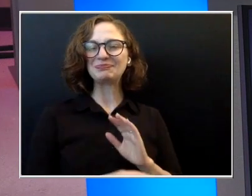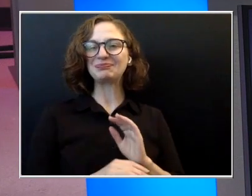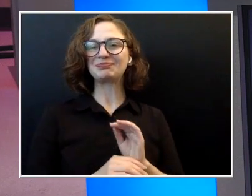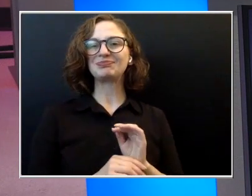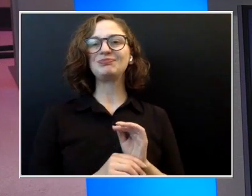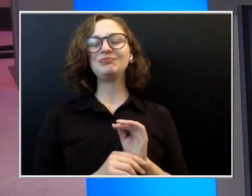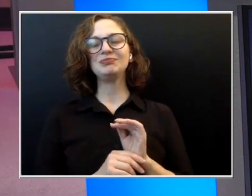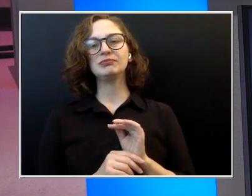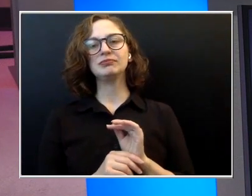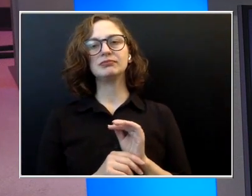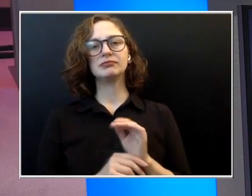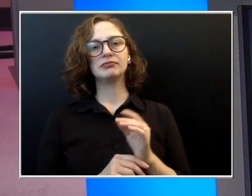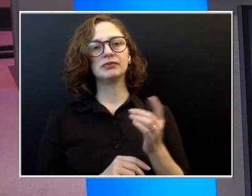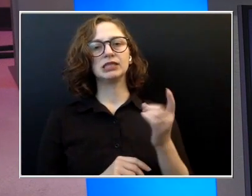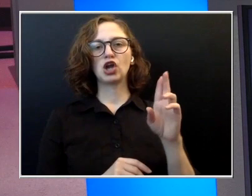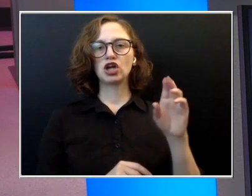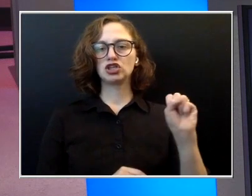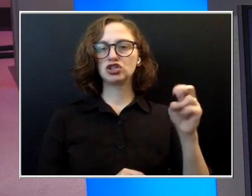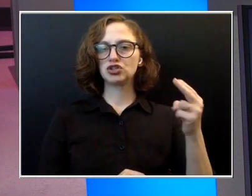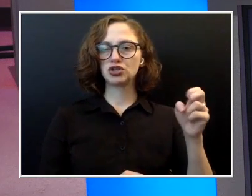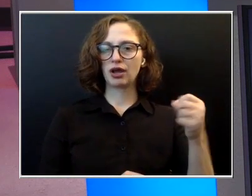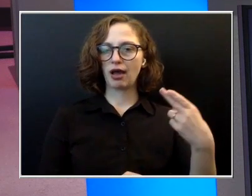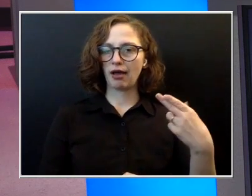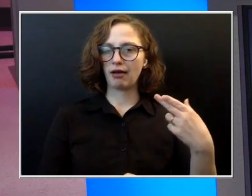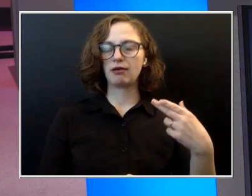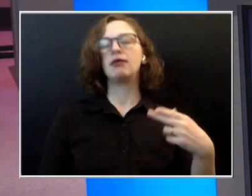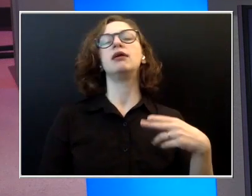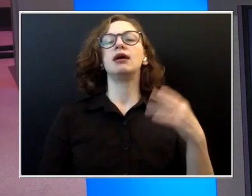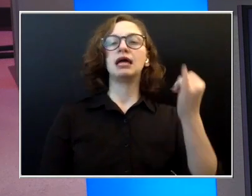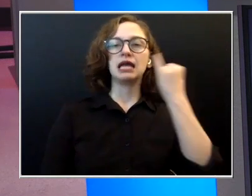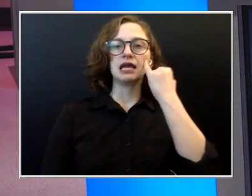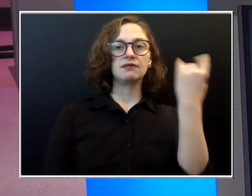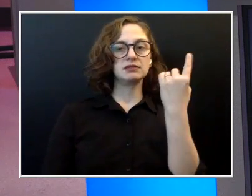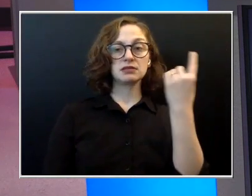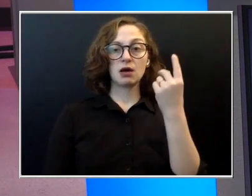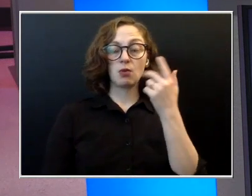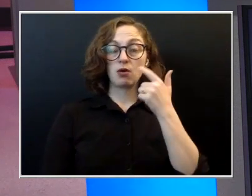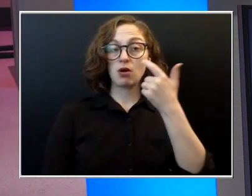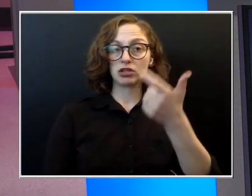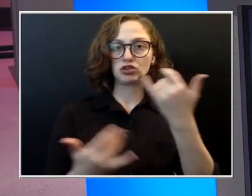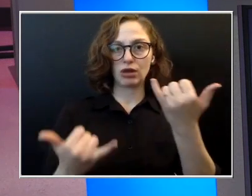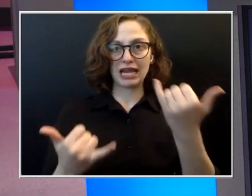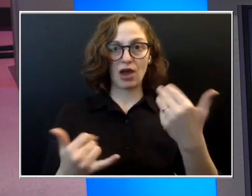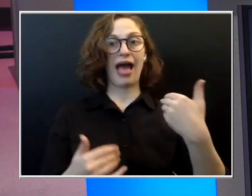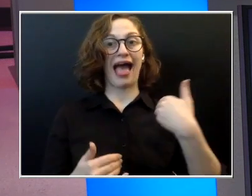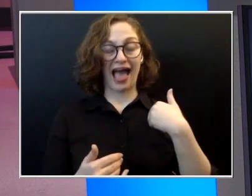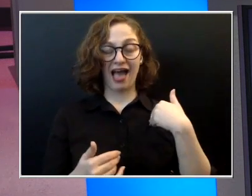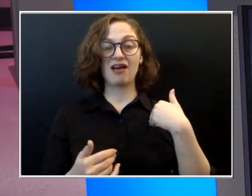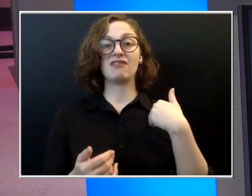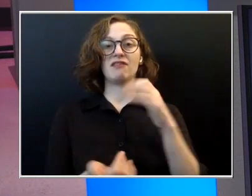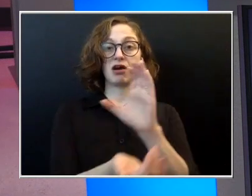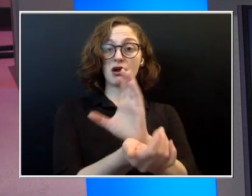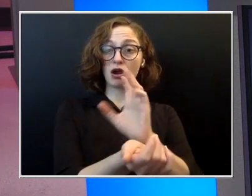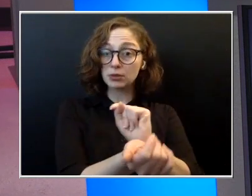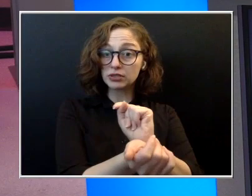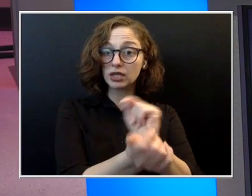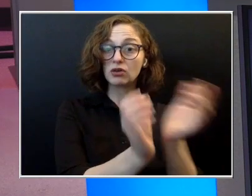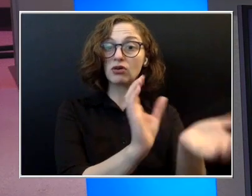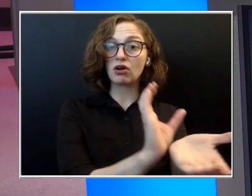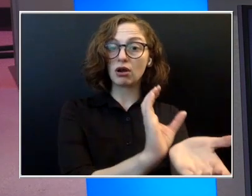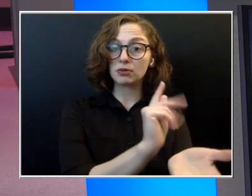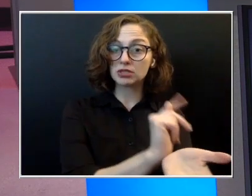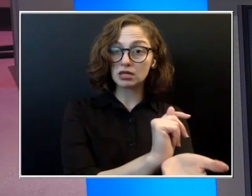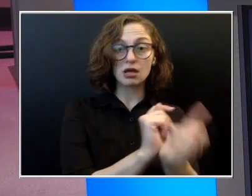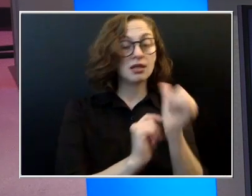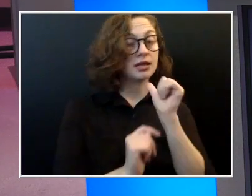Dr. Shah, if someone watching right now has carpal tunnel in both their wrists and they're not seeing a doctor here for the